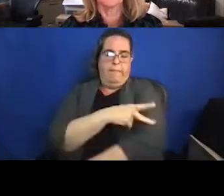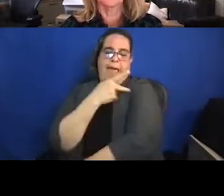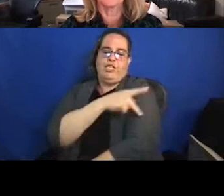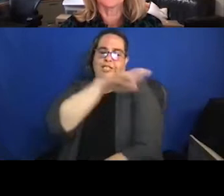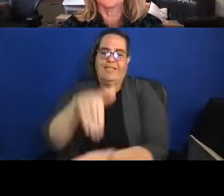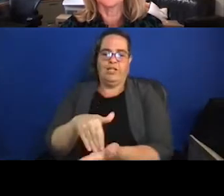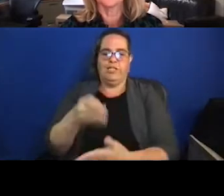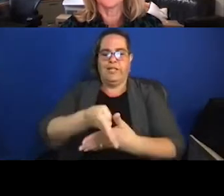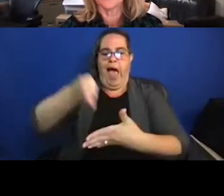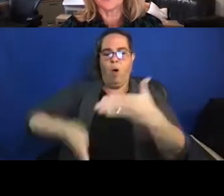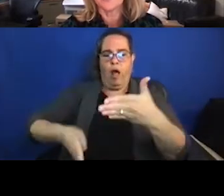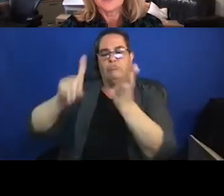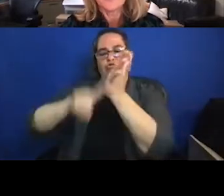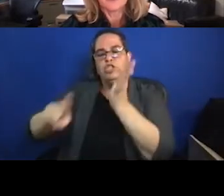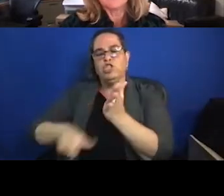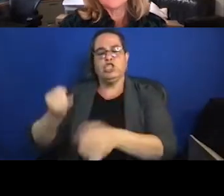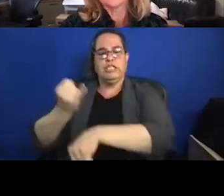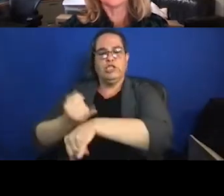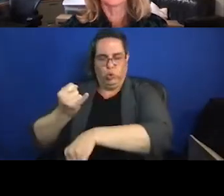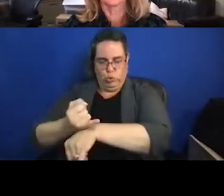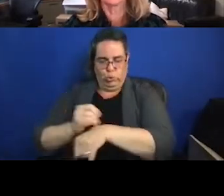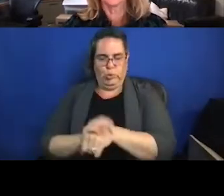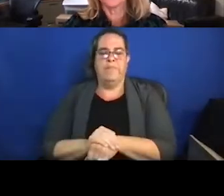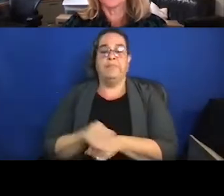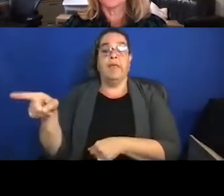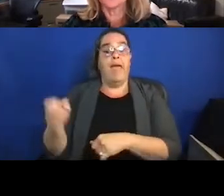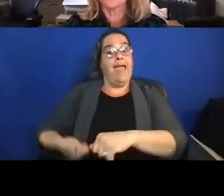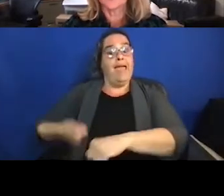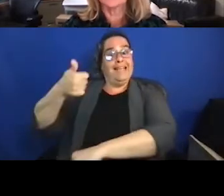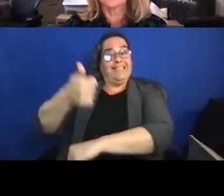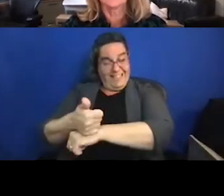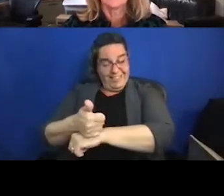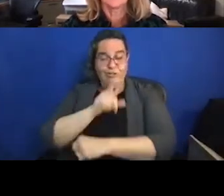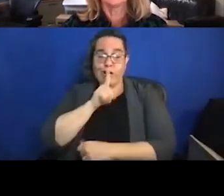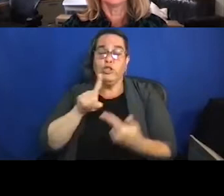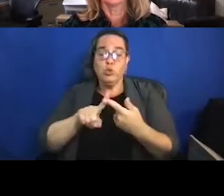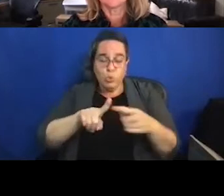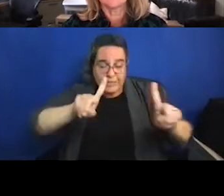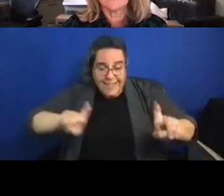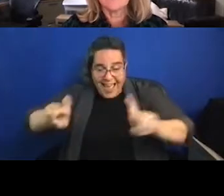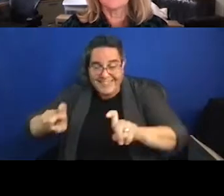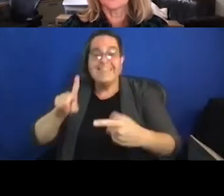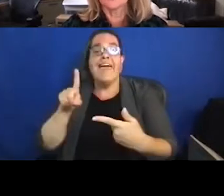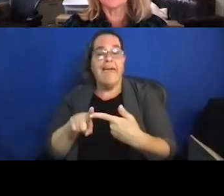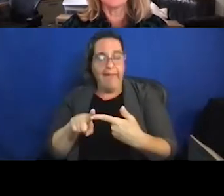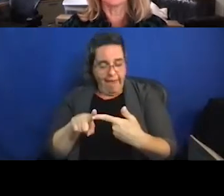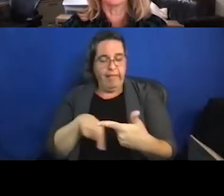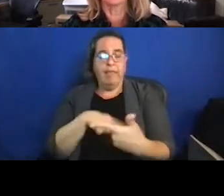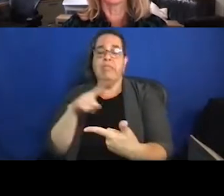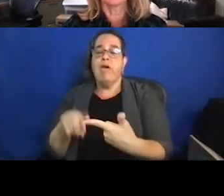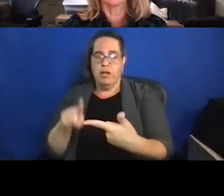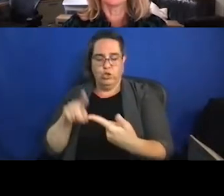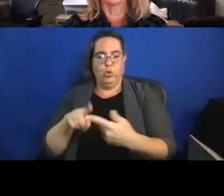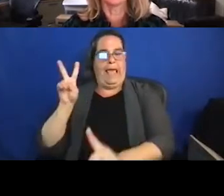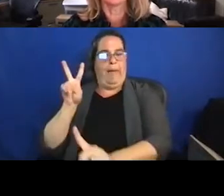outcome research institute, and they exist really to test and then to